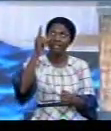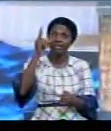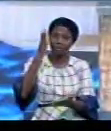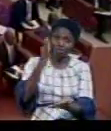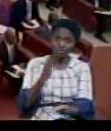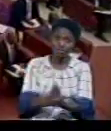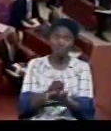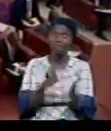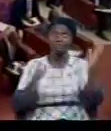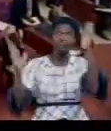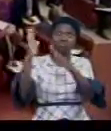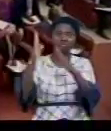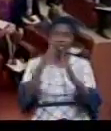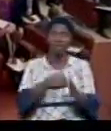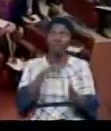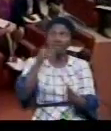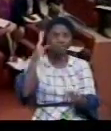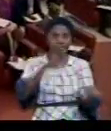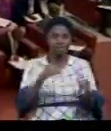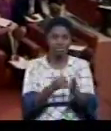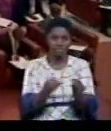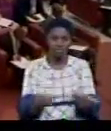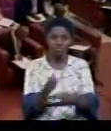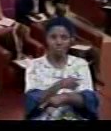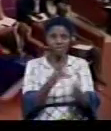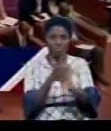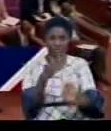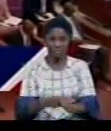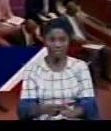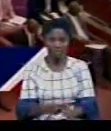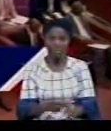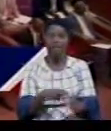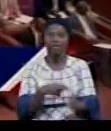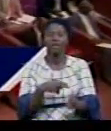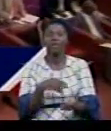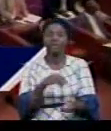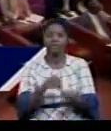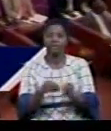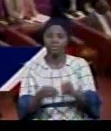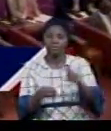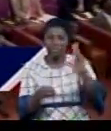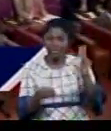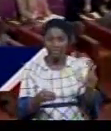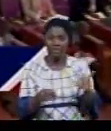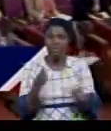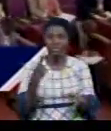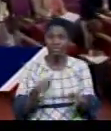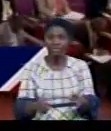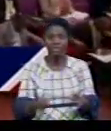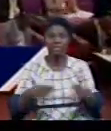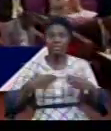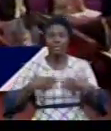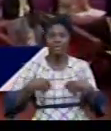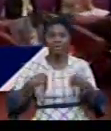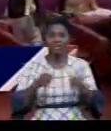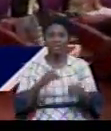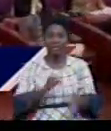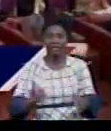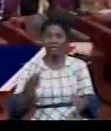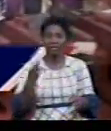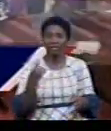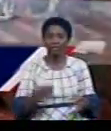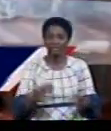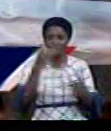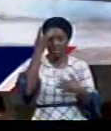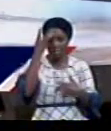today. Number three, the healing of the sick as our